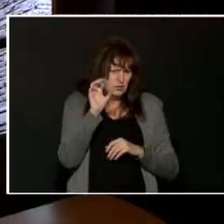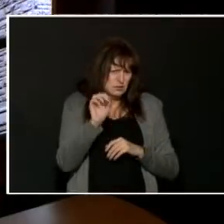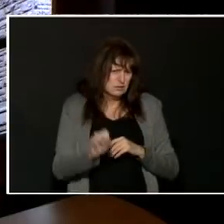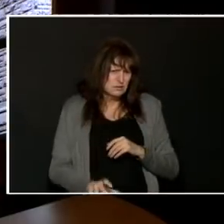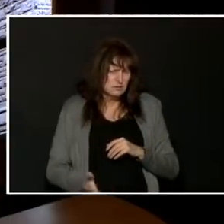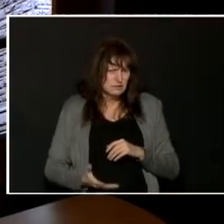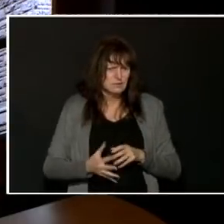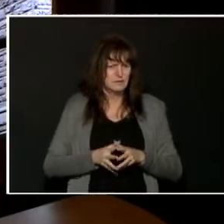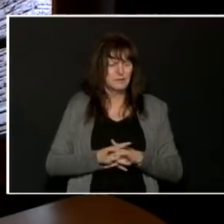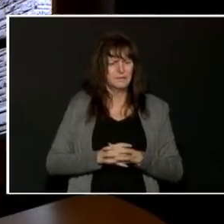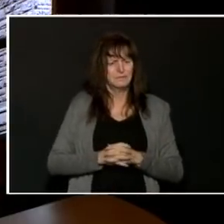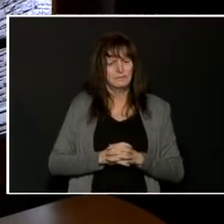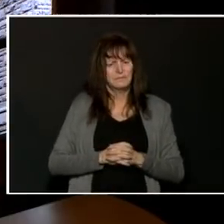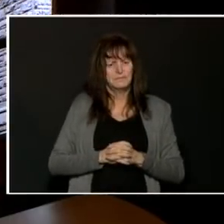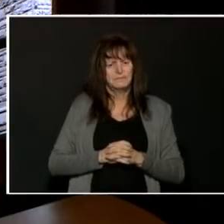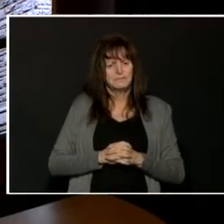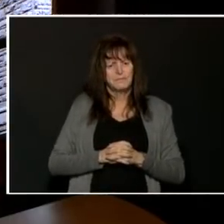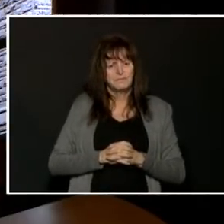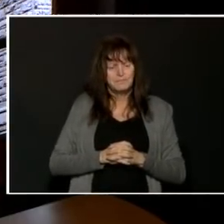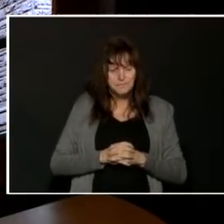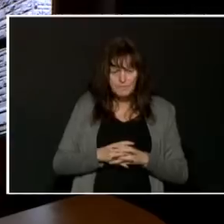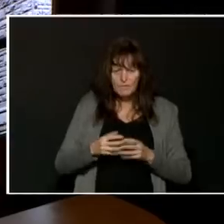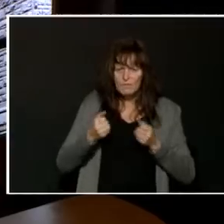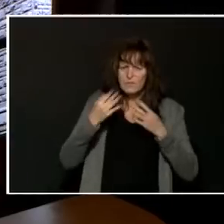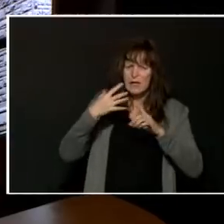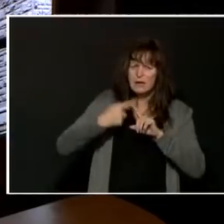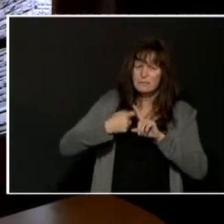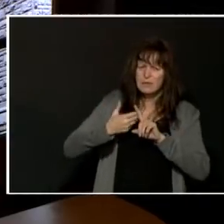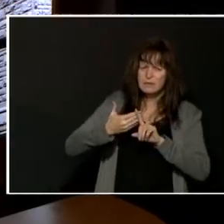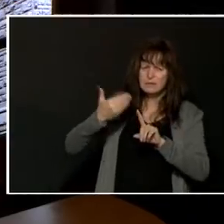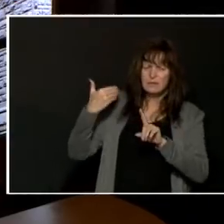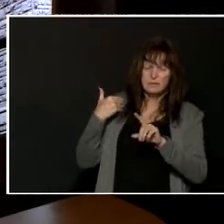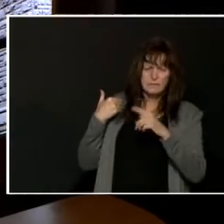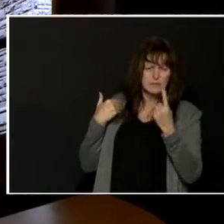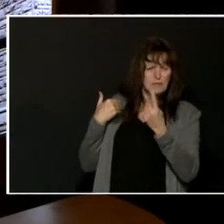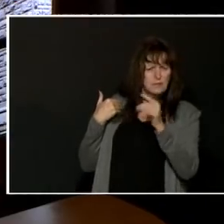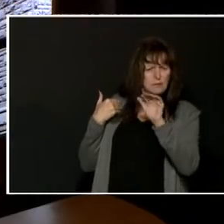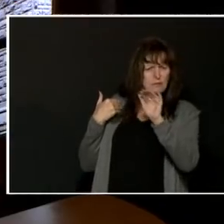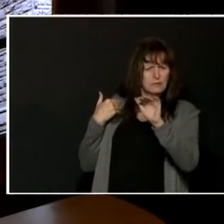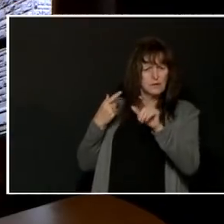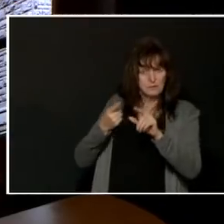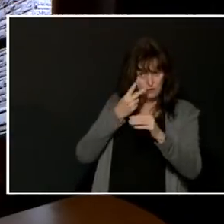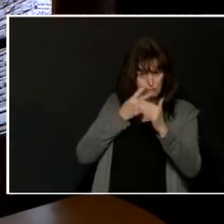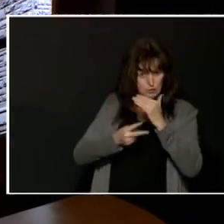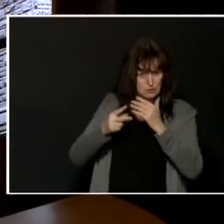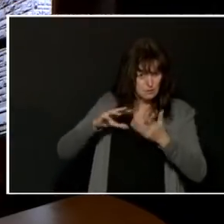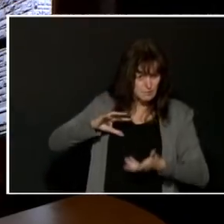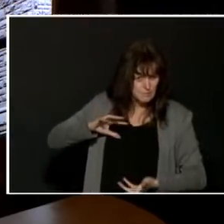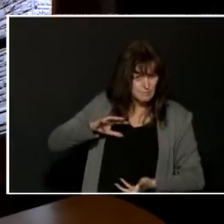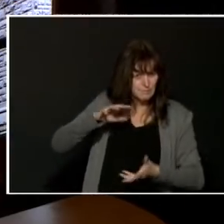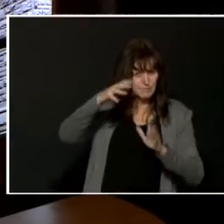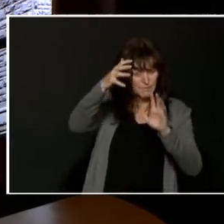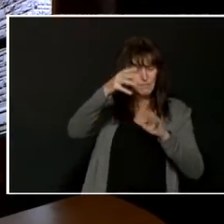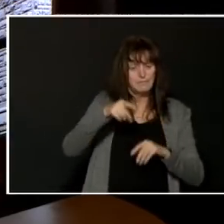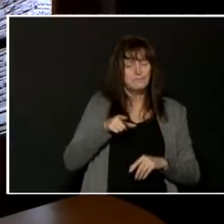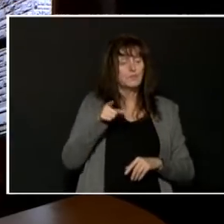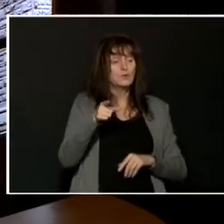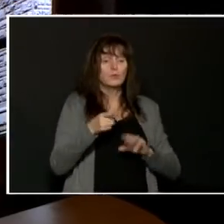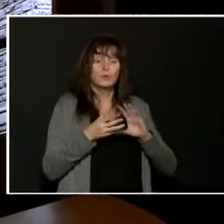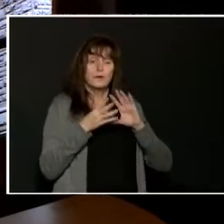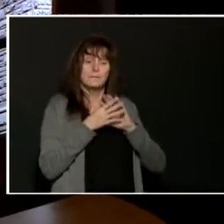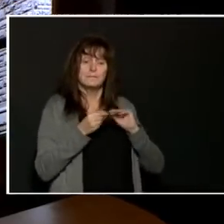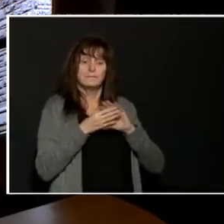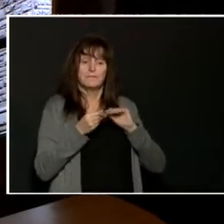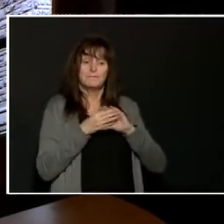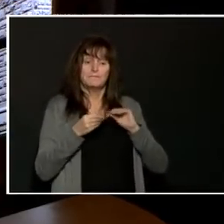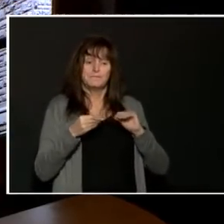You were asked many months ago if your presentation at the time was predicting a disaster. You say that this will likely be the hardest wave